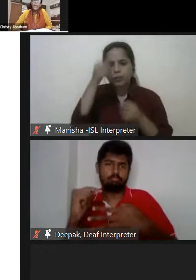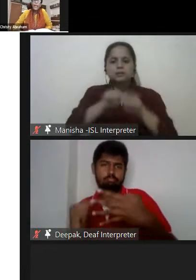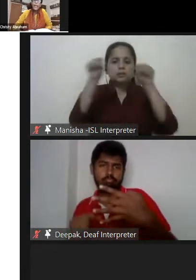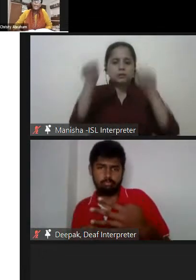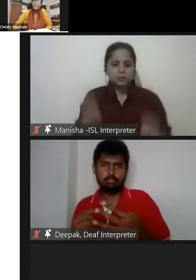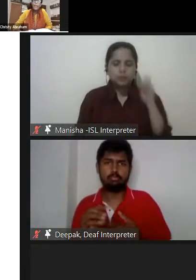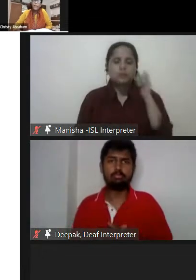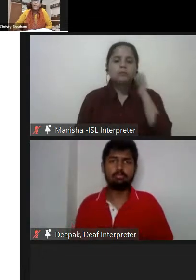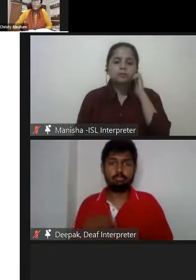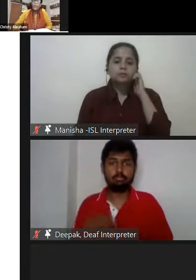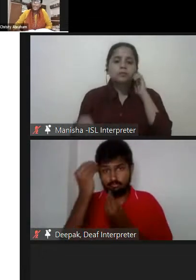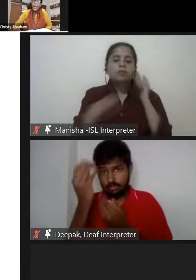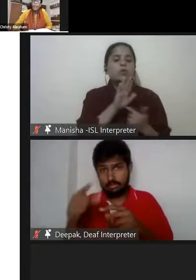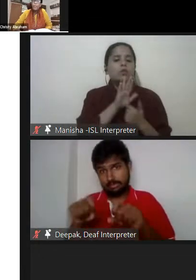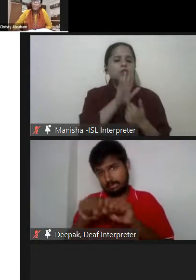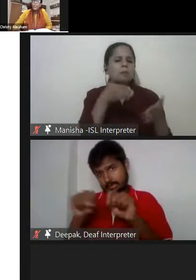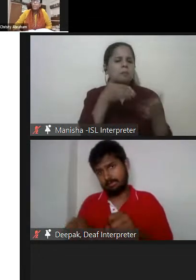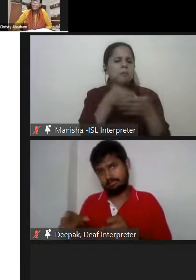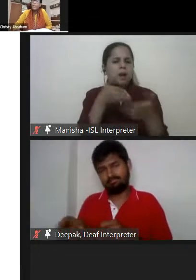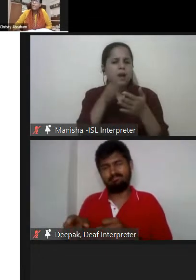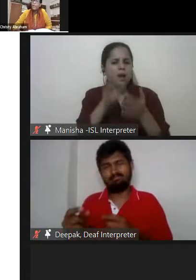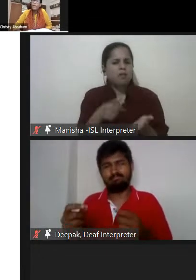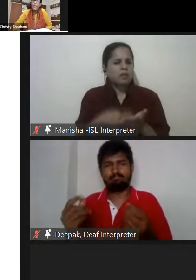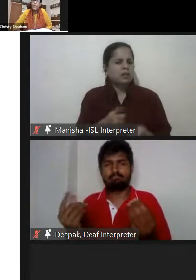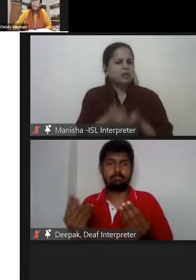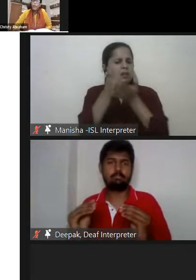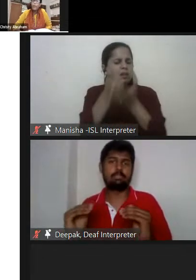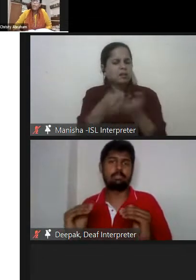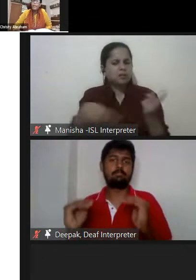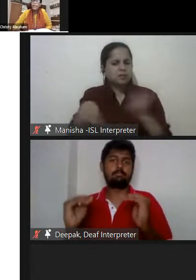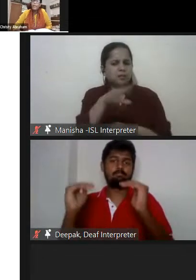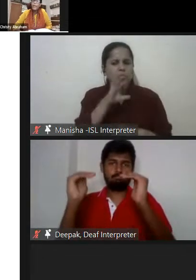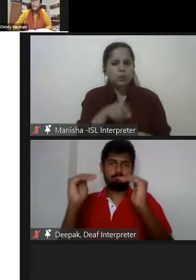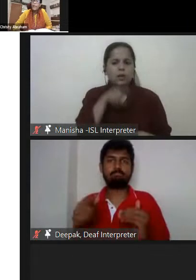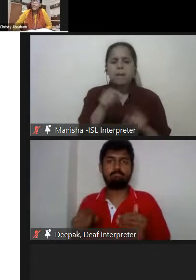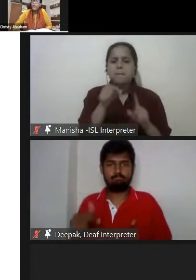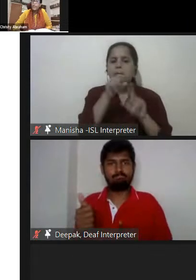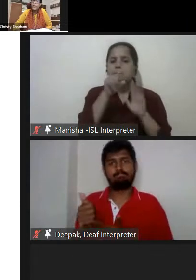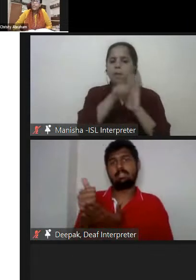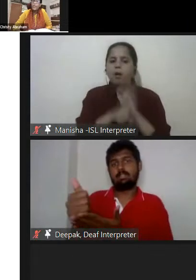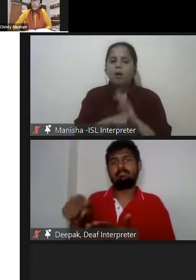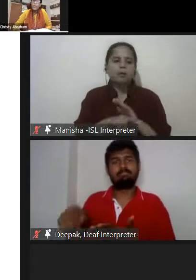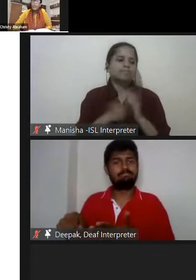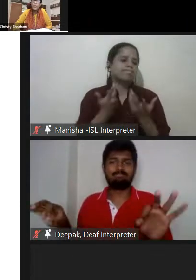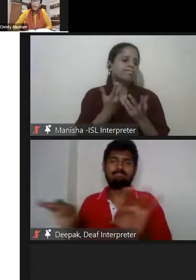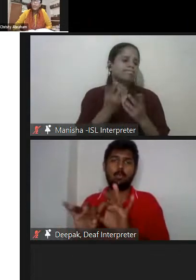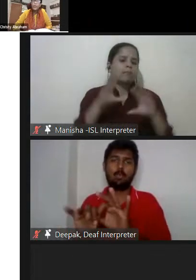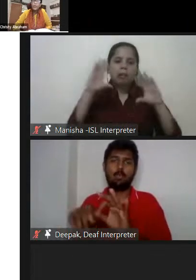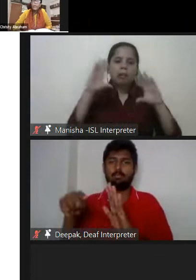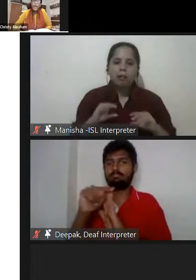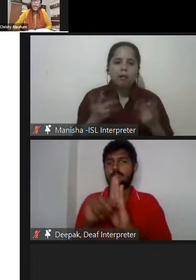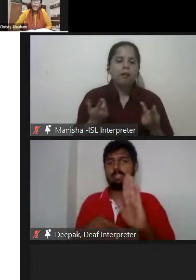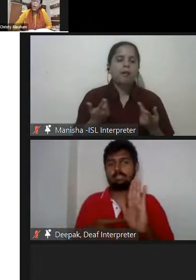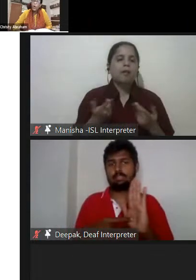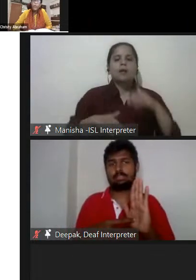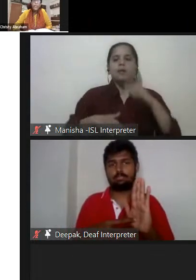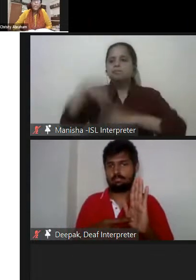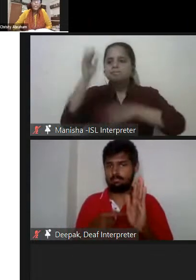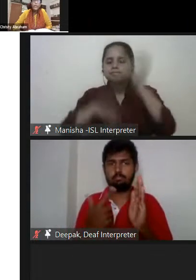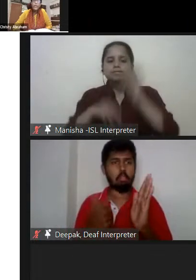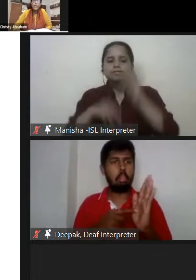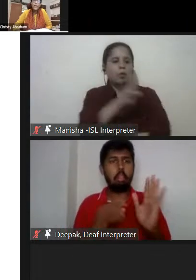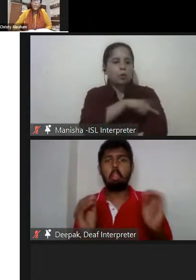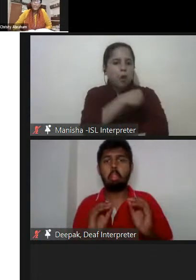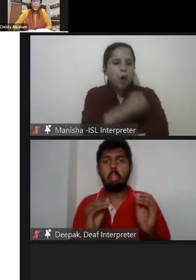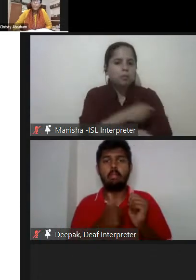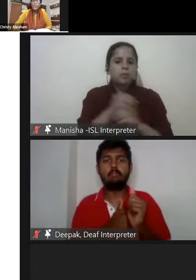It highlighted barriers to rehabilitation, particularly lack of policies, lack of infrastructure, workforce, and